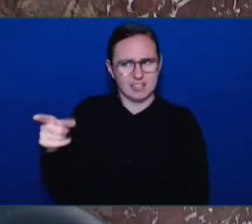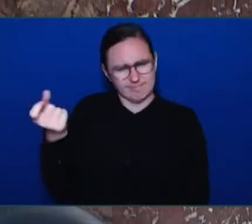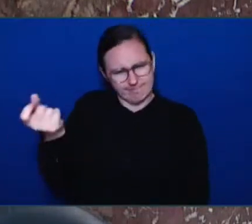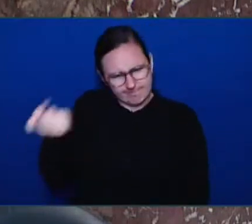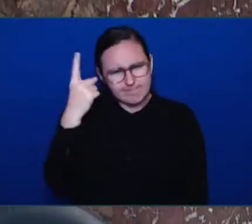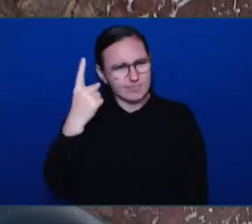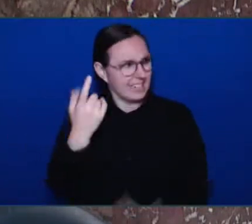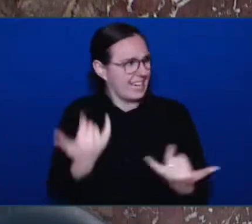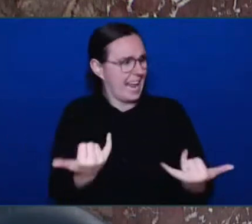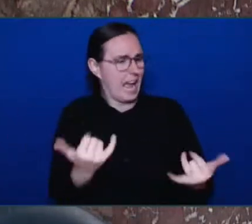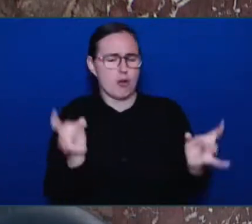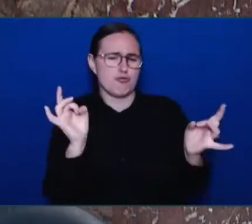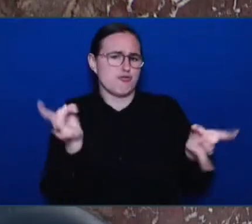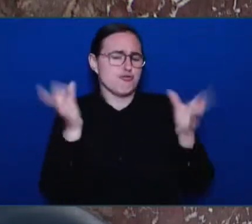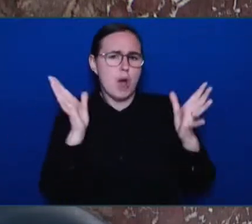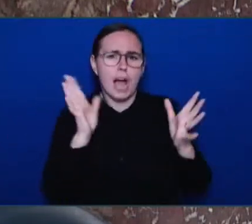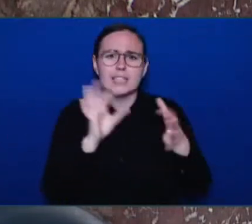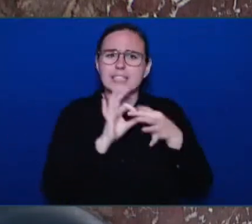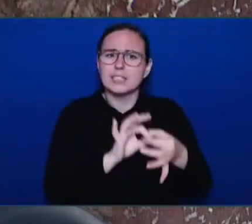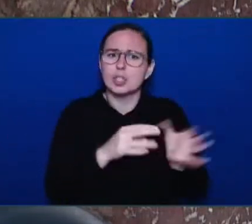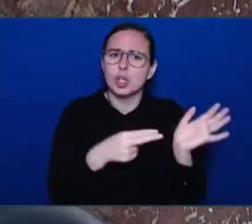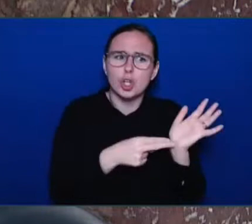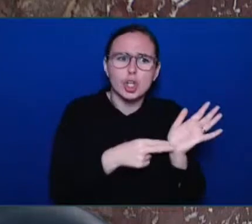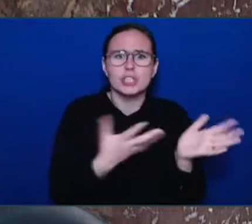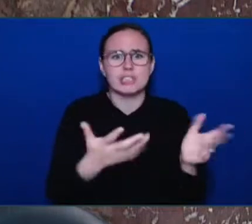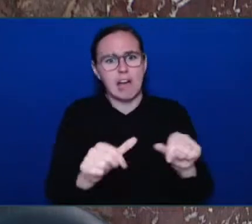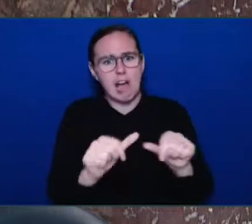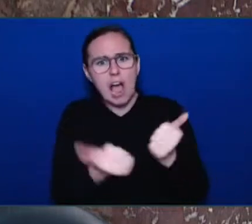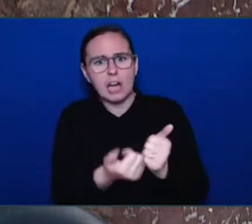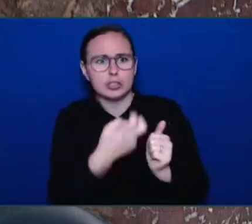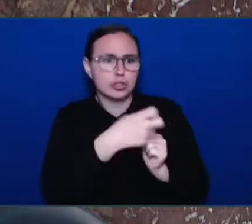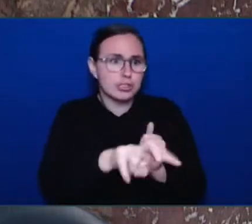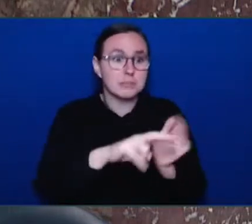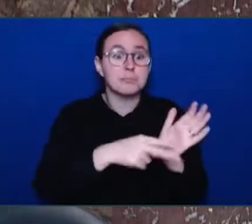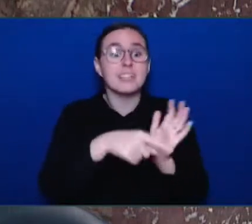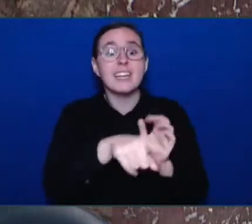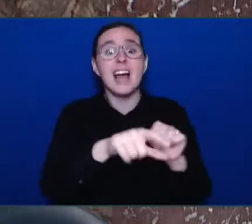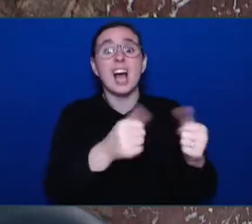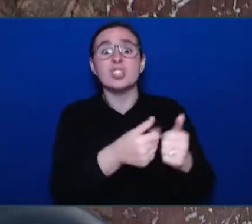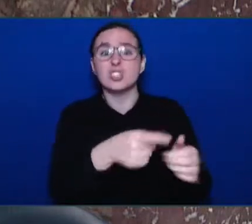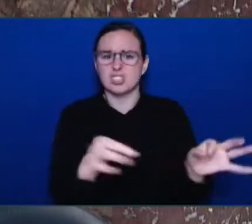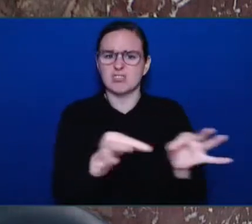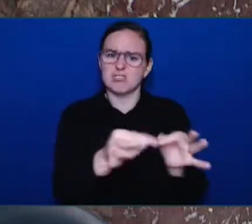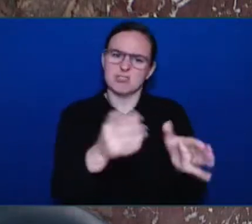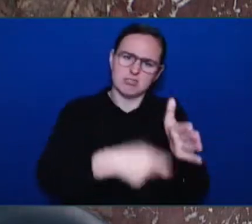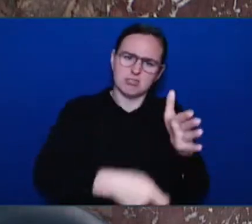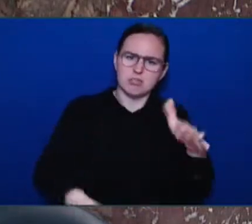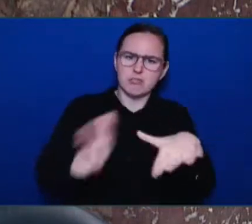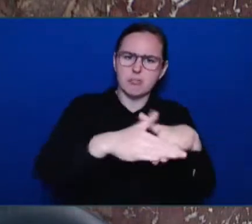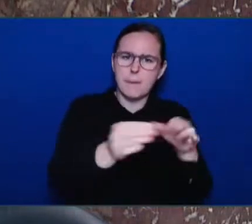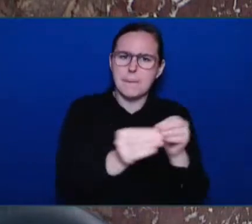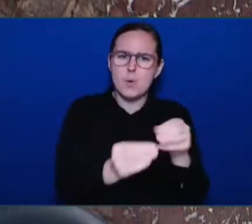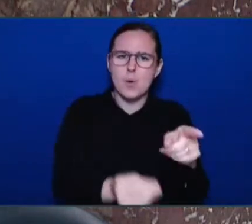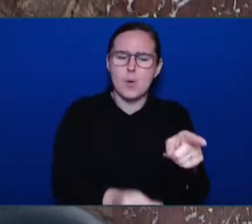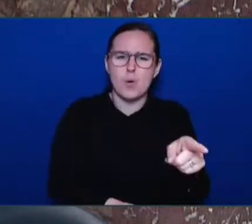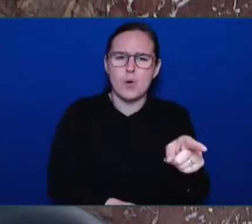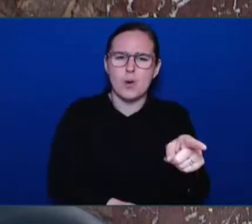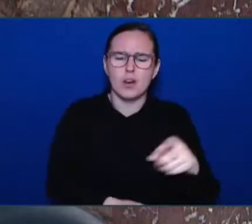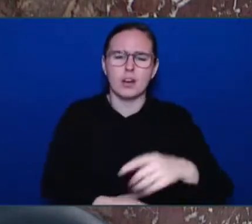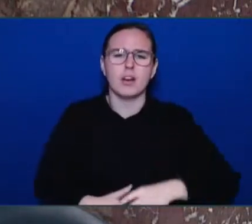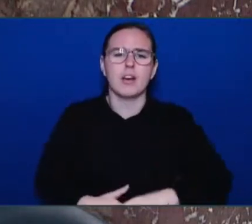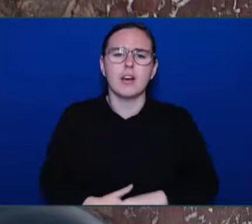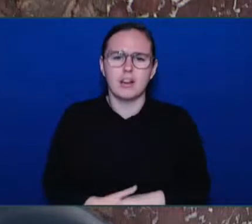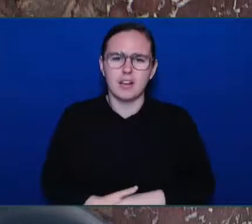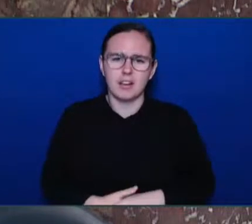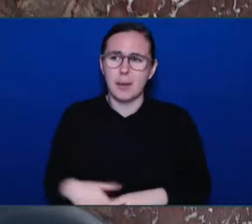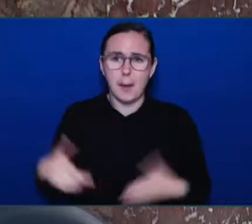the private sector," end of quote. The Minister of Health has completely lost his way. Will he do